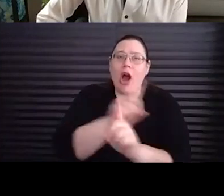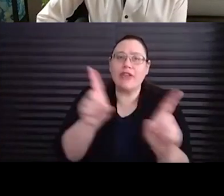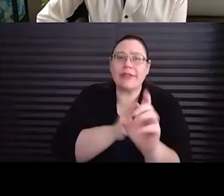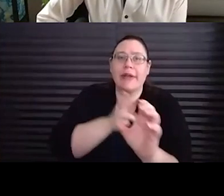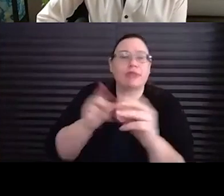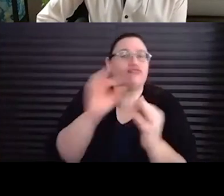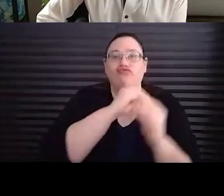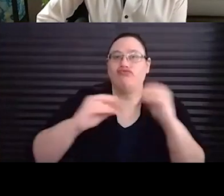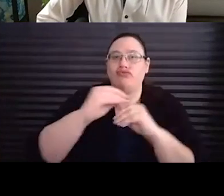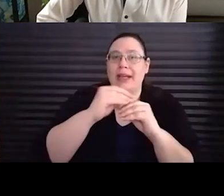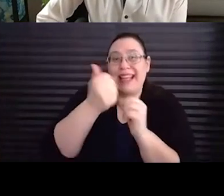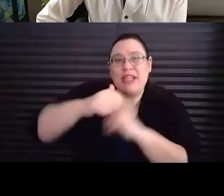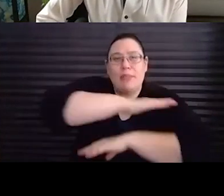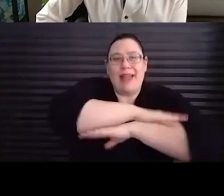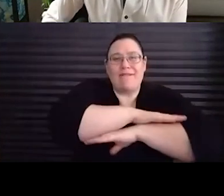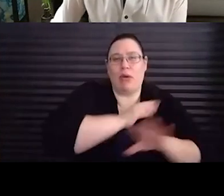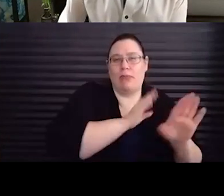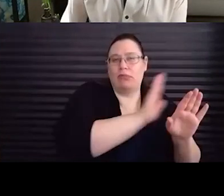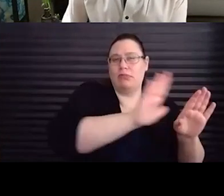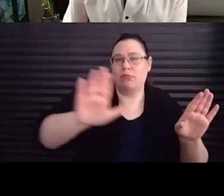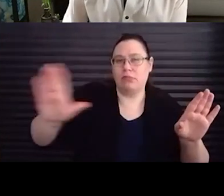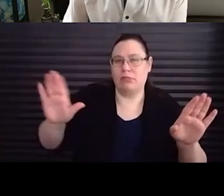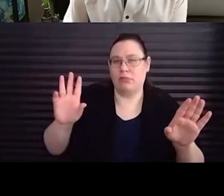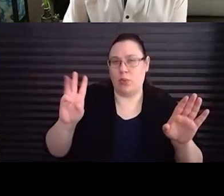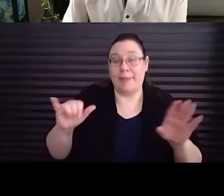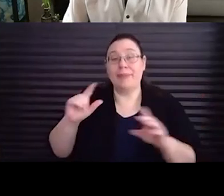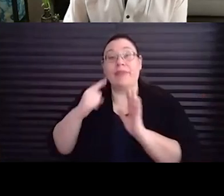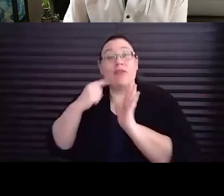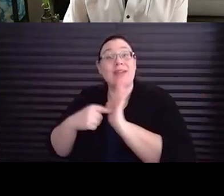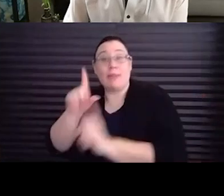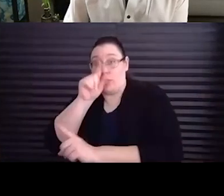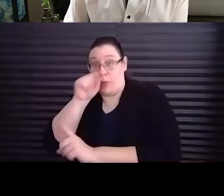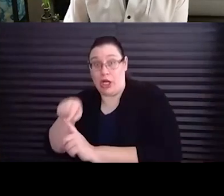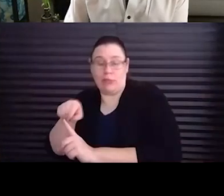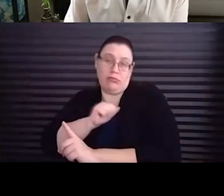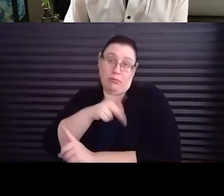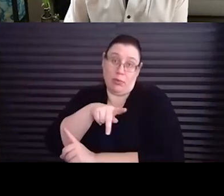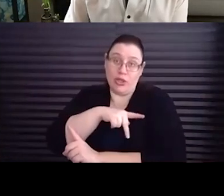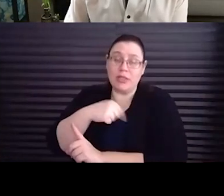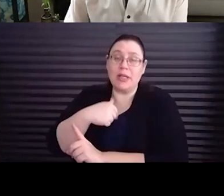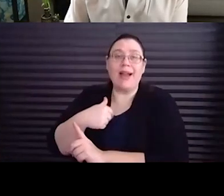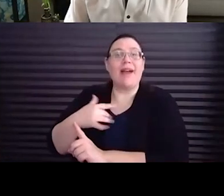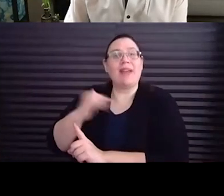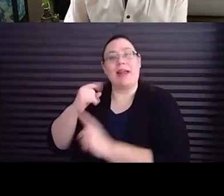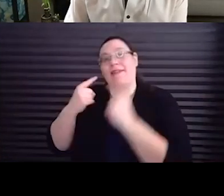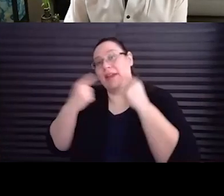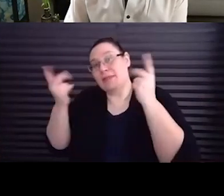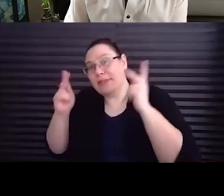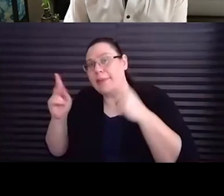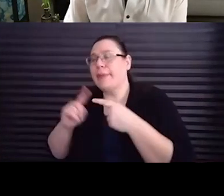very specific to that. So for instance, Twitter, you know, I personally feel like celebrities